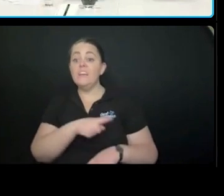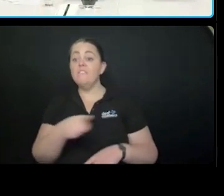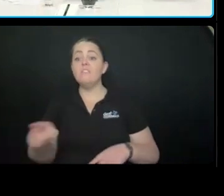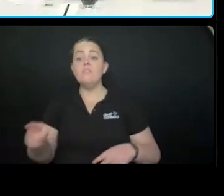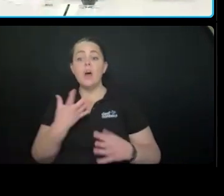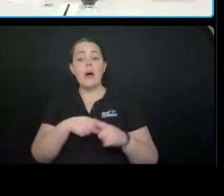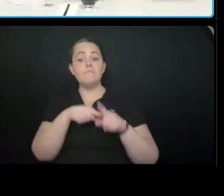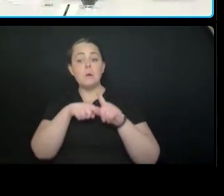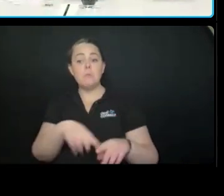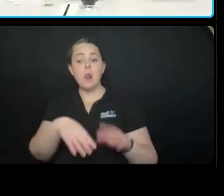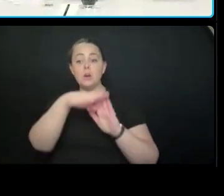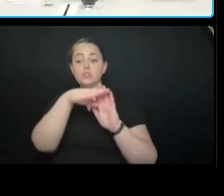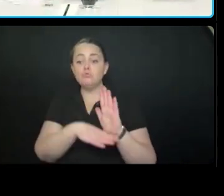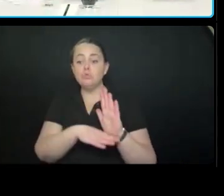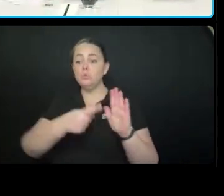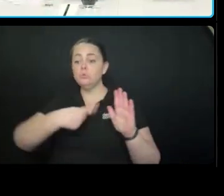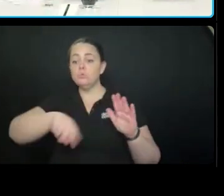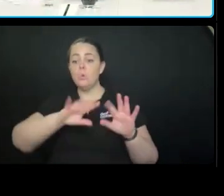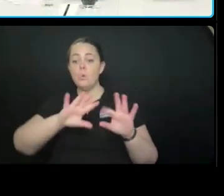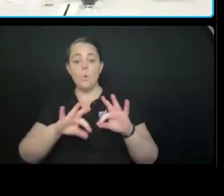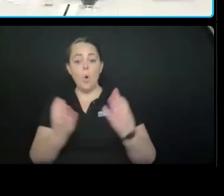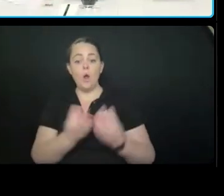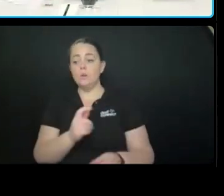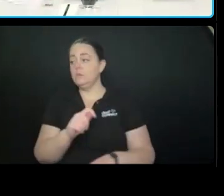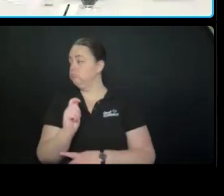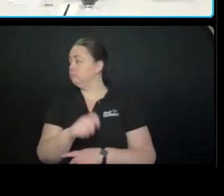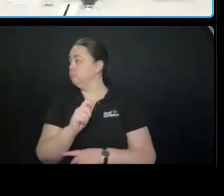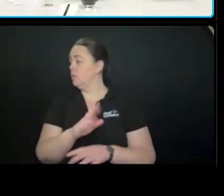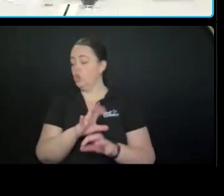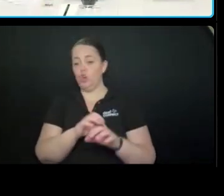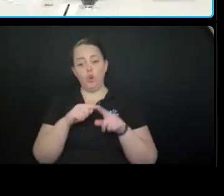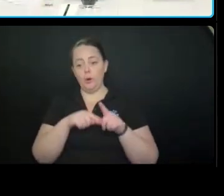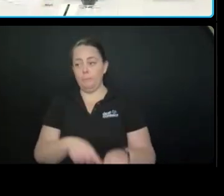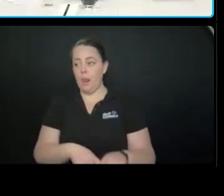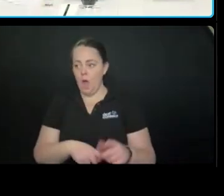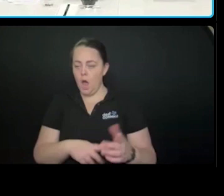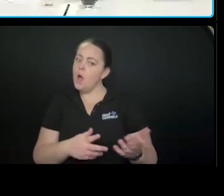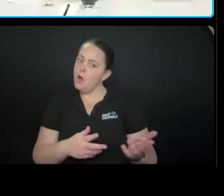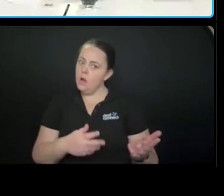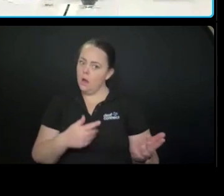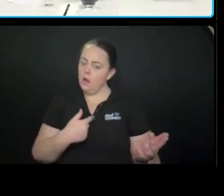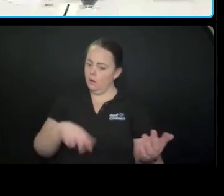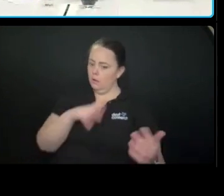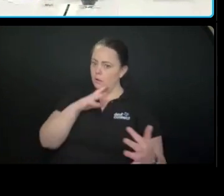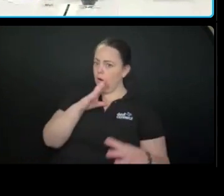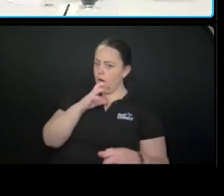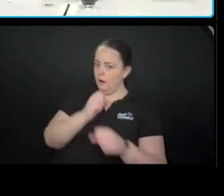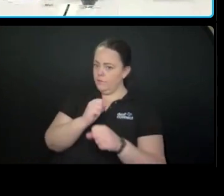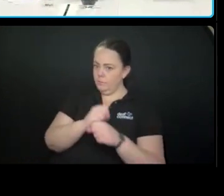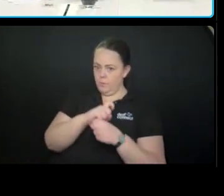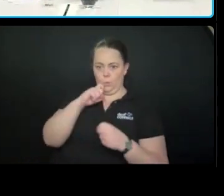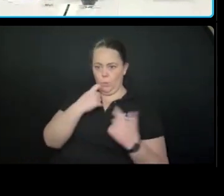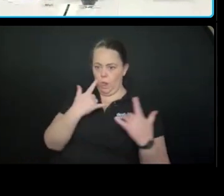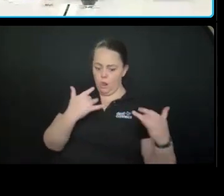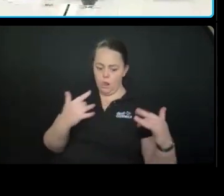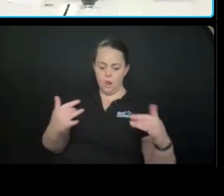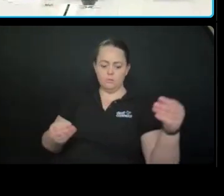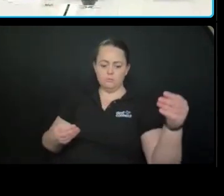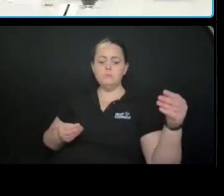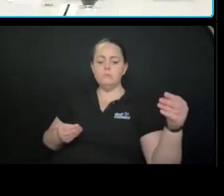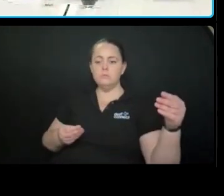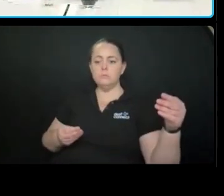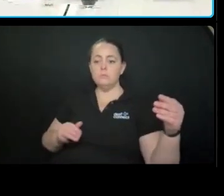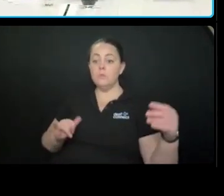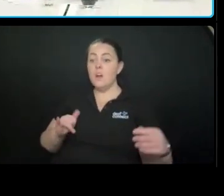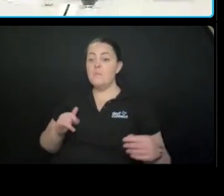one is, we look at quality indicator data for information on issues like pressure injuries or